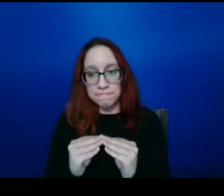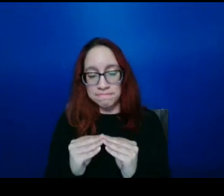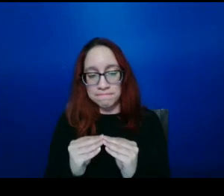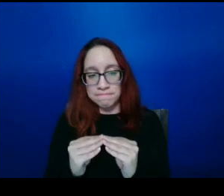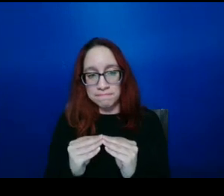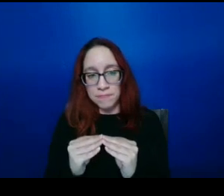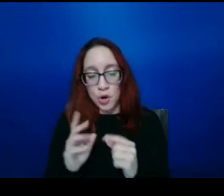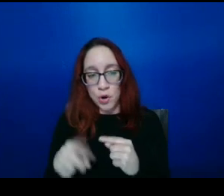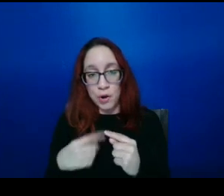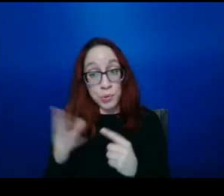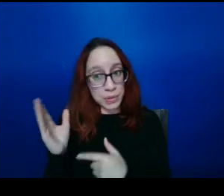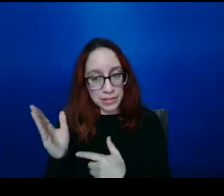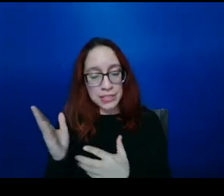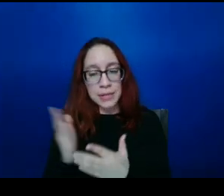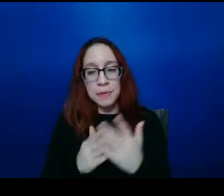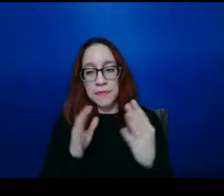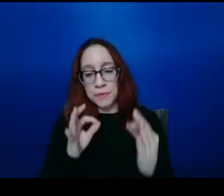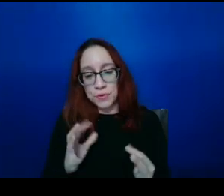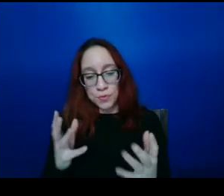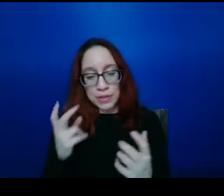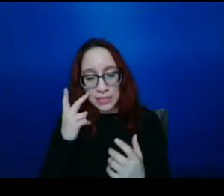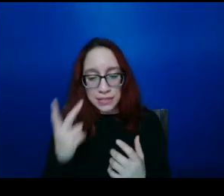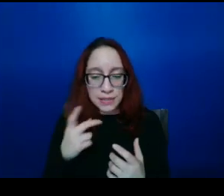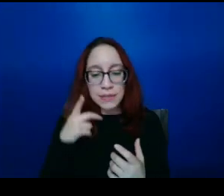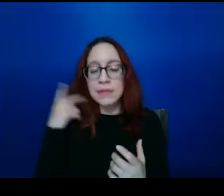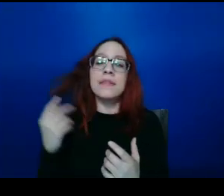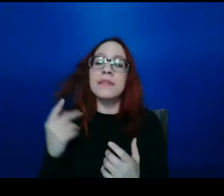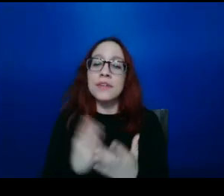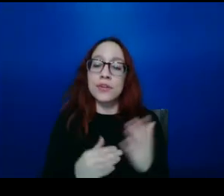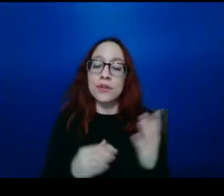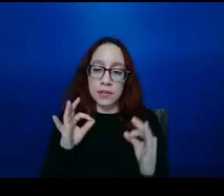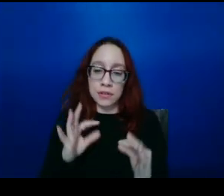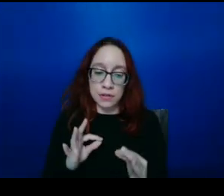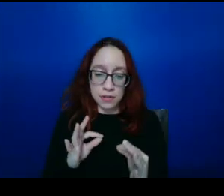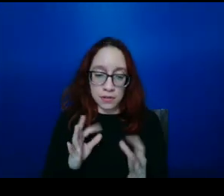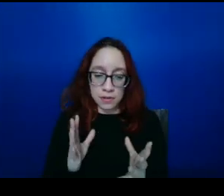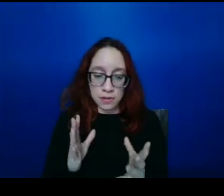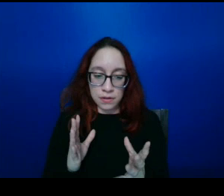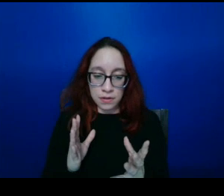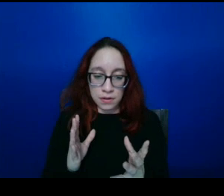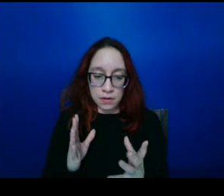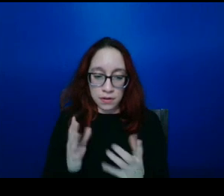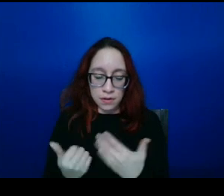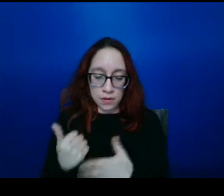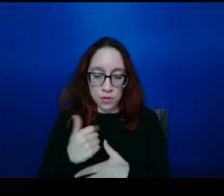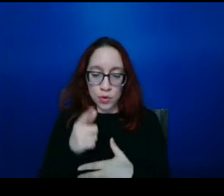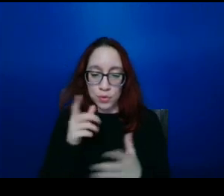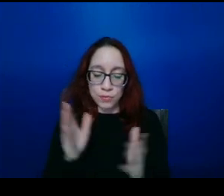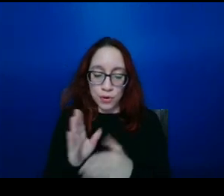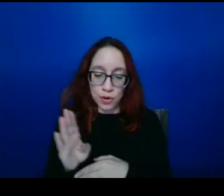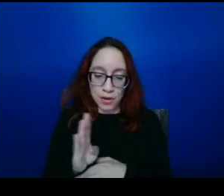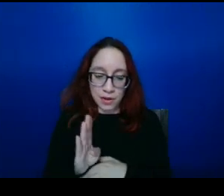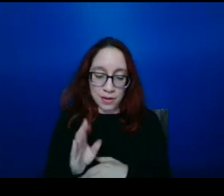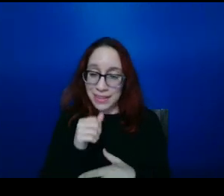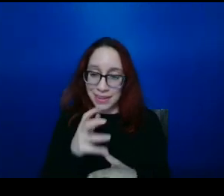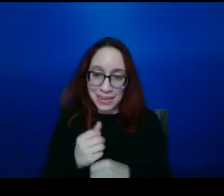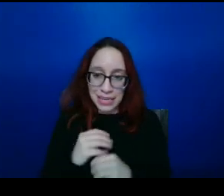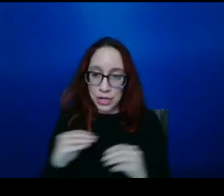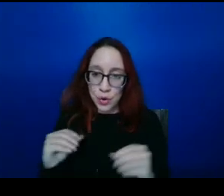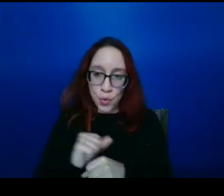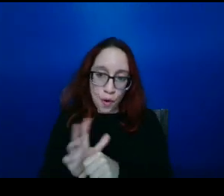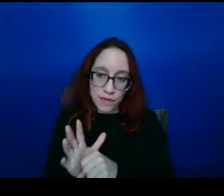After our presentation, some of the feedback the commission wanted to see. So some of the feedback was prioritizing those small businesses that did not receive any sort of